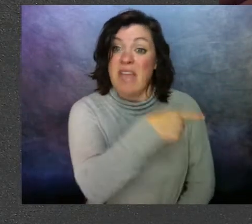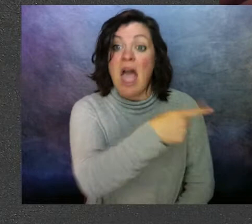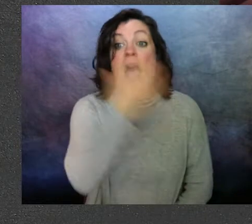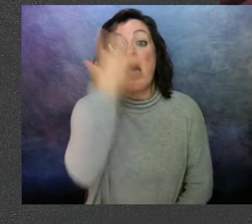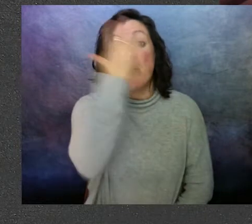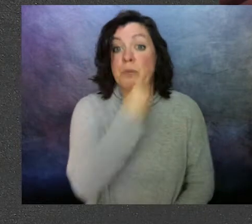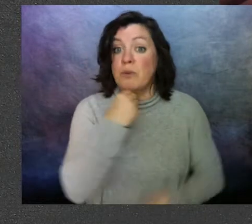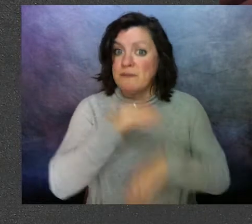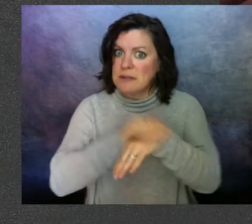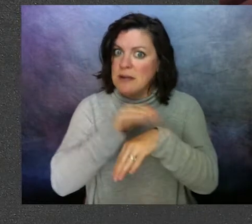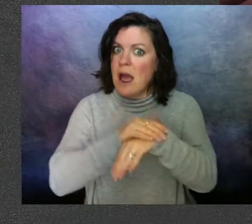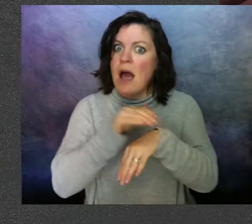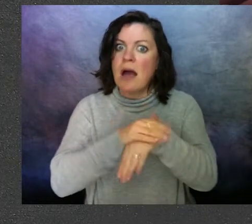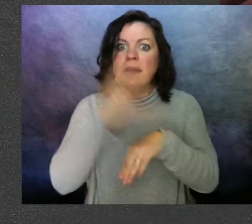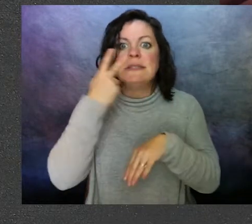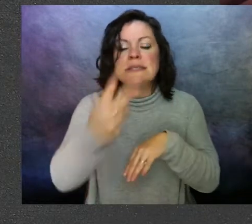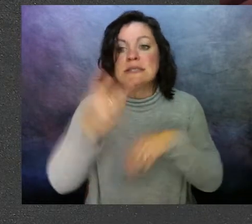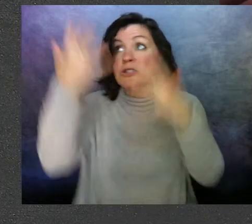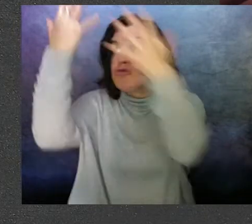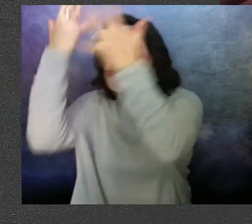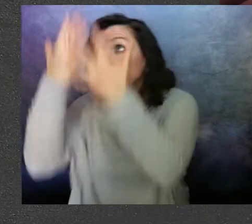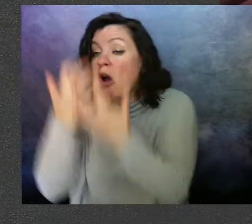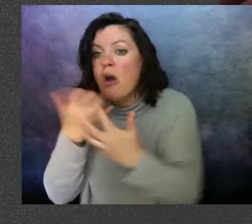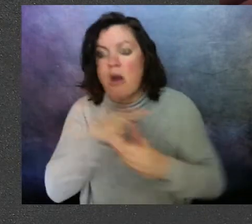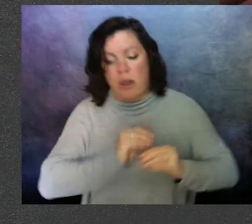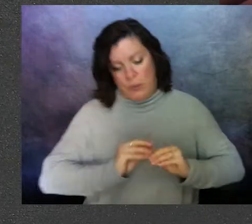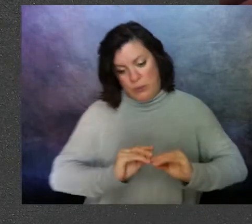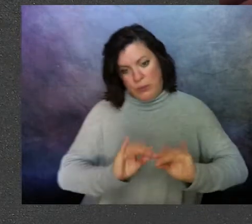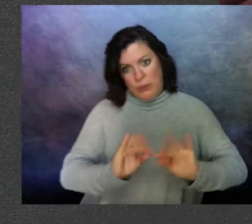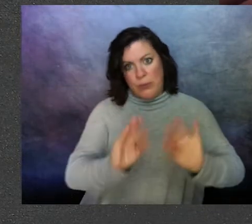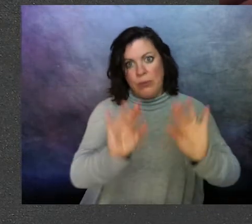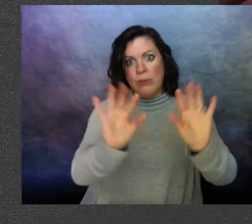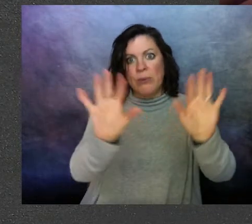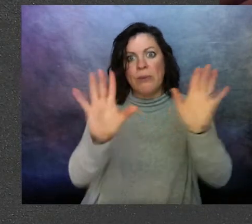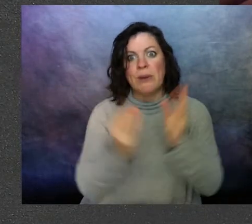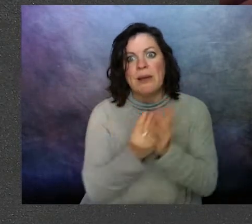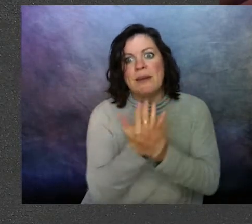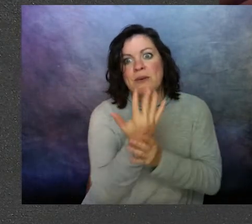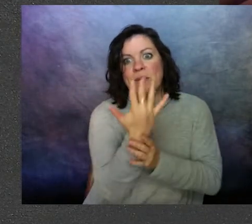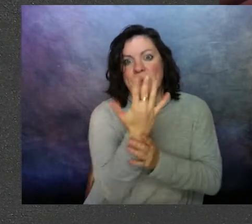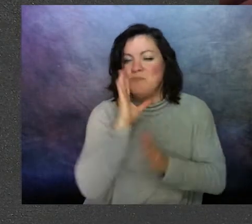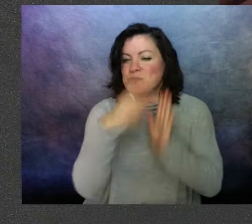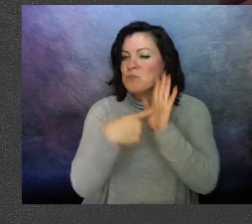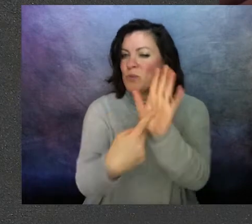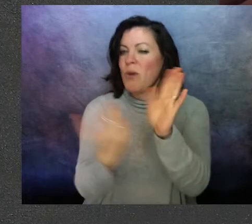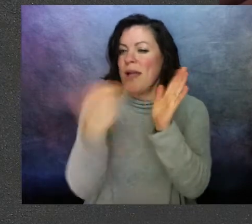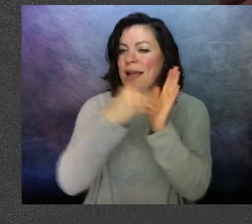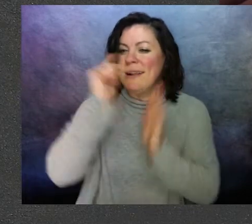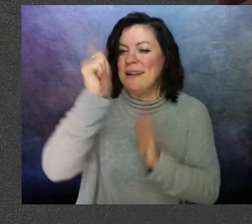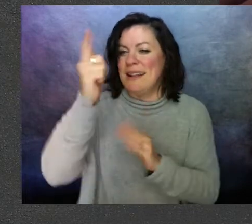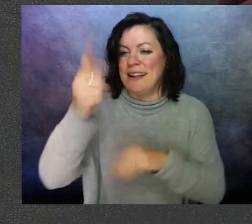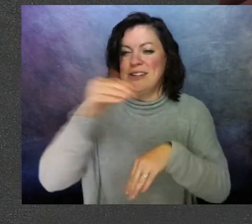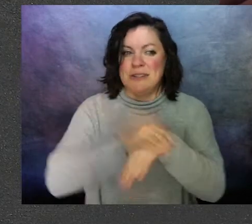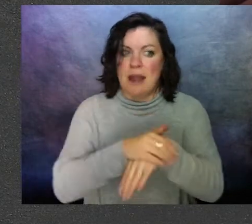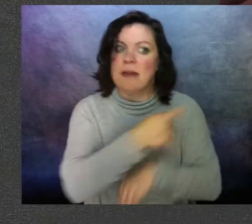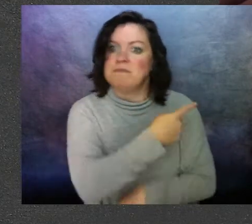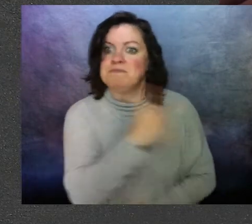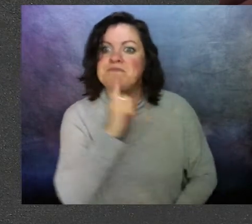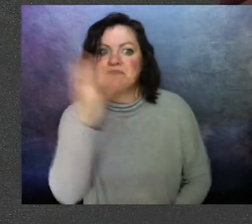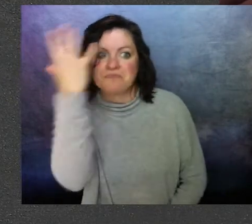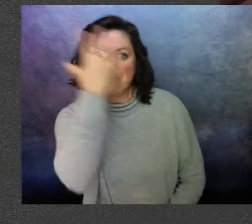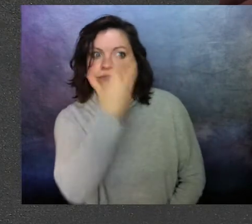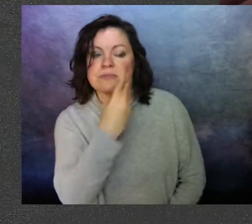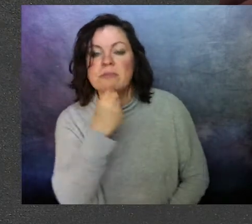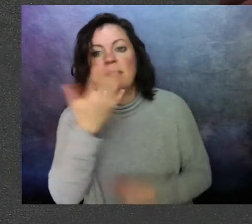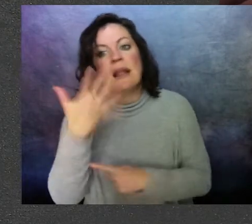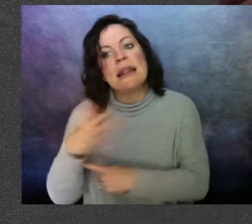check back in here when it gets dark later, and I'll show you what they look like when it's dark out. You know, as beautiful as leaves are